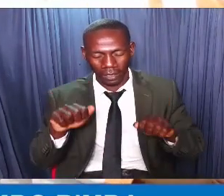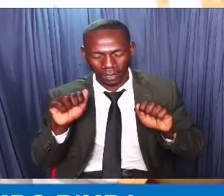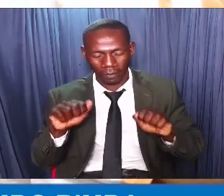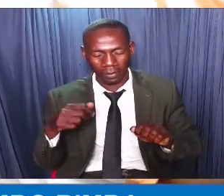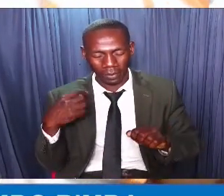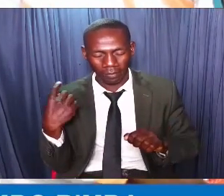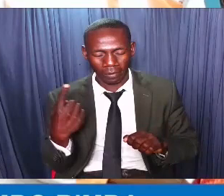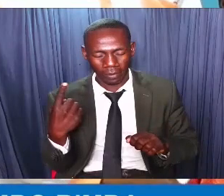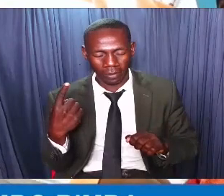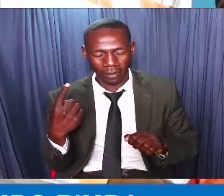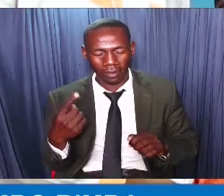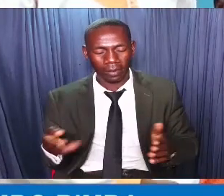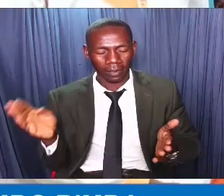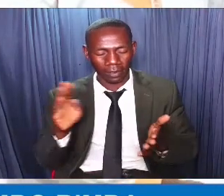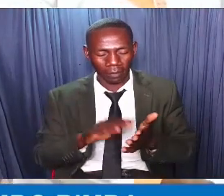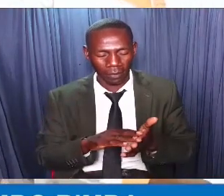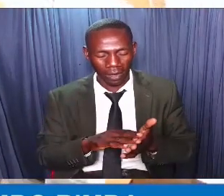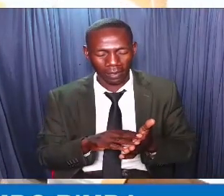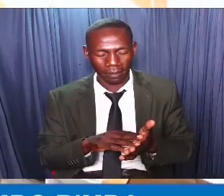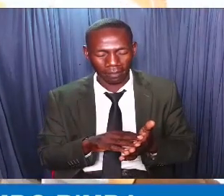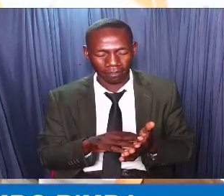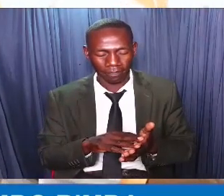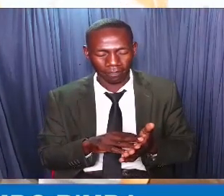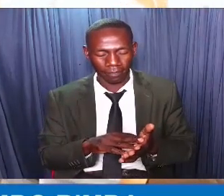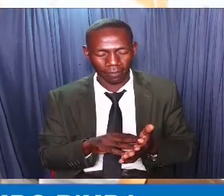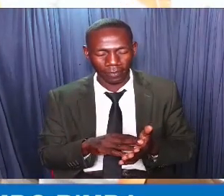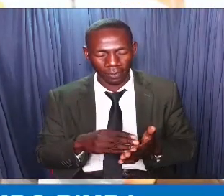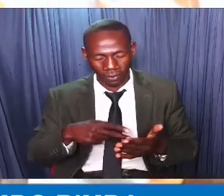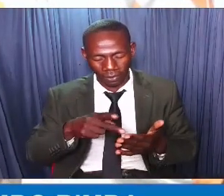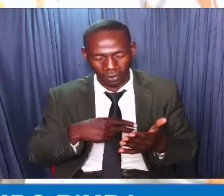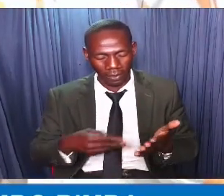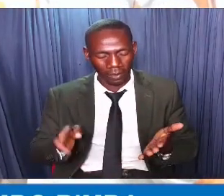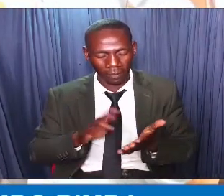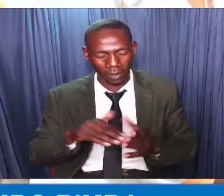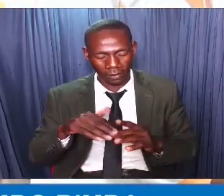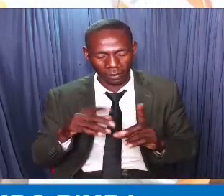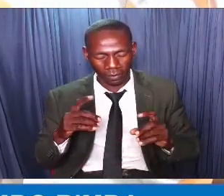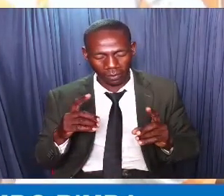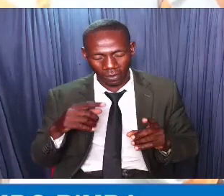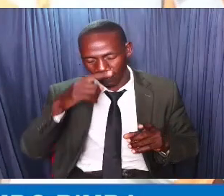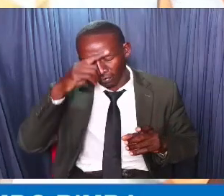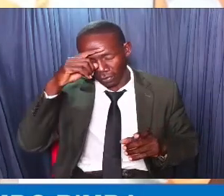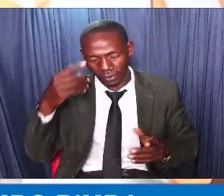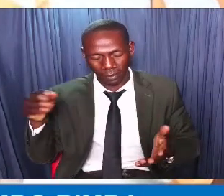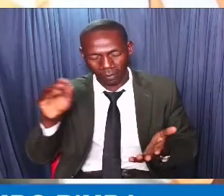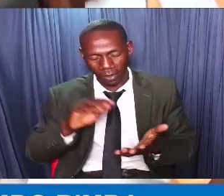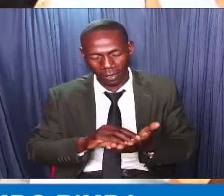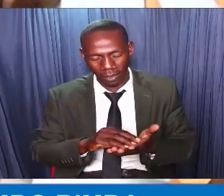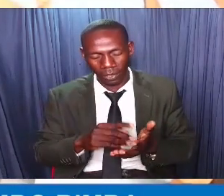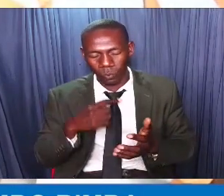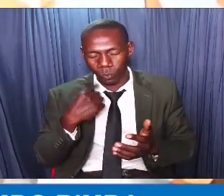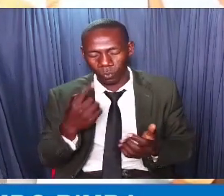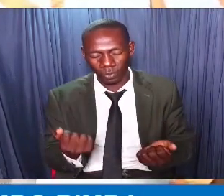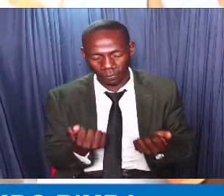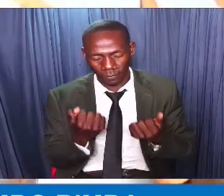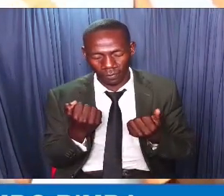He didn't manage himself. It's until he returned. We don't really went back to say because he returned